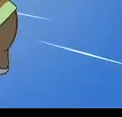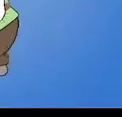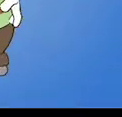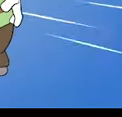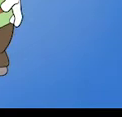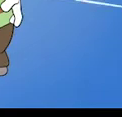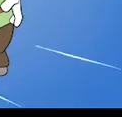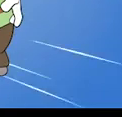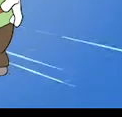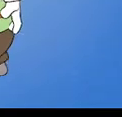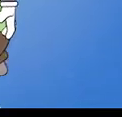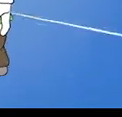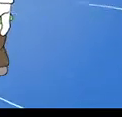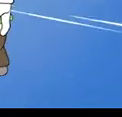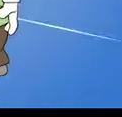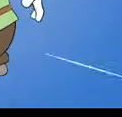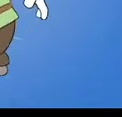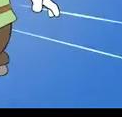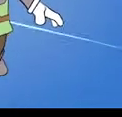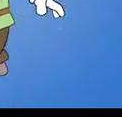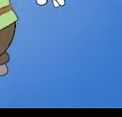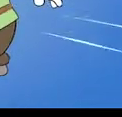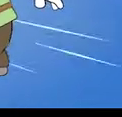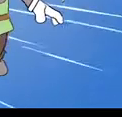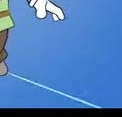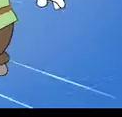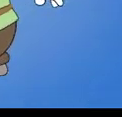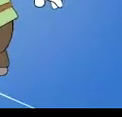Welcome and study with Tanzania Institute of Education.